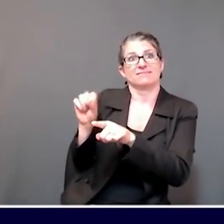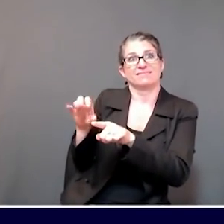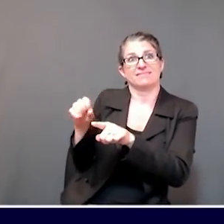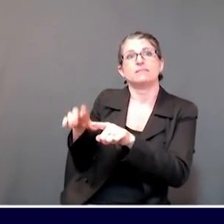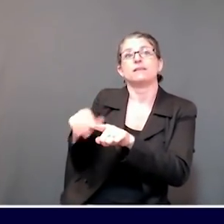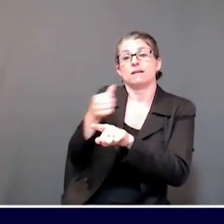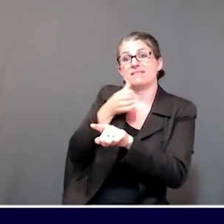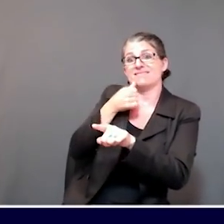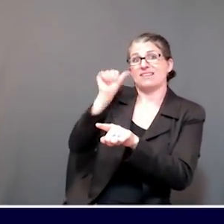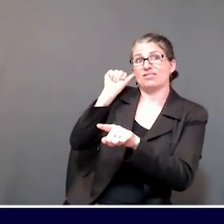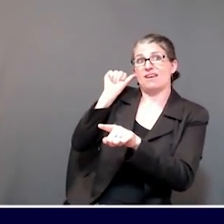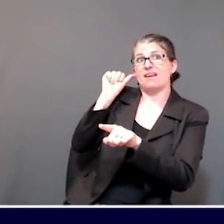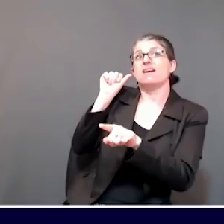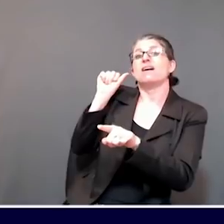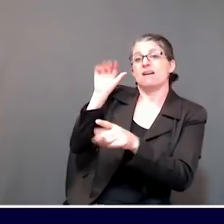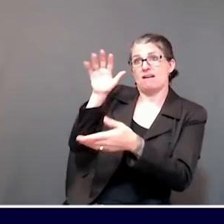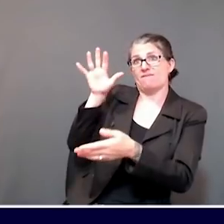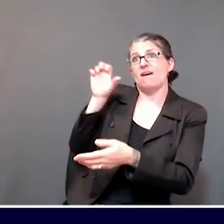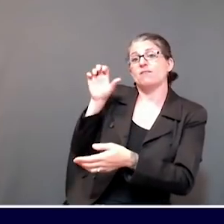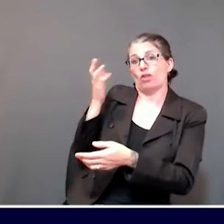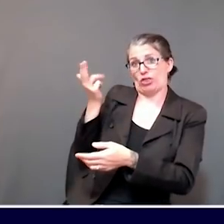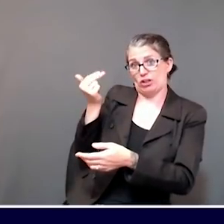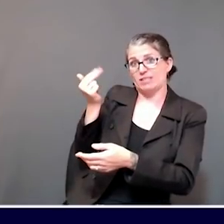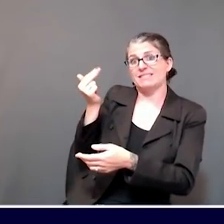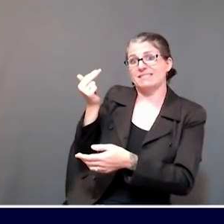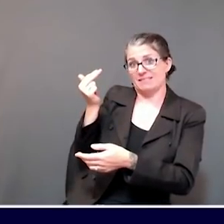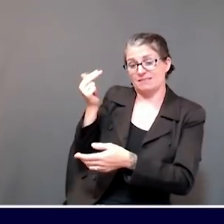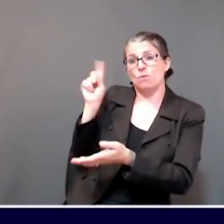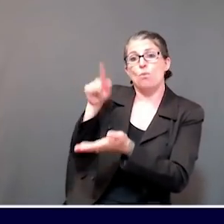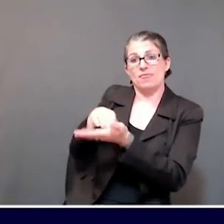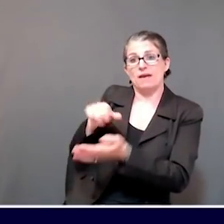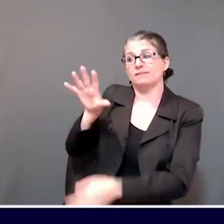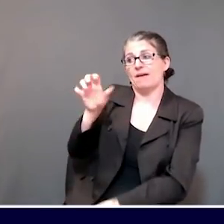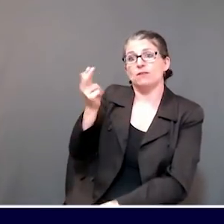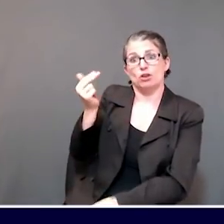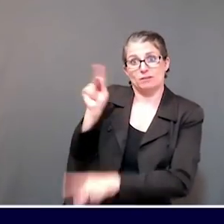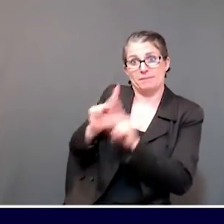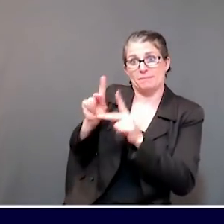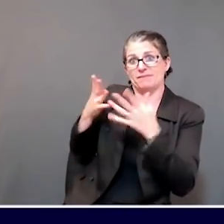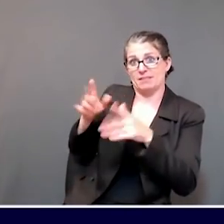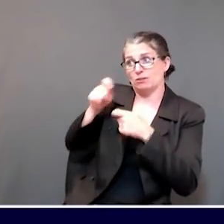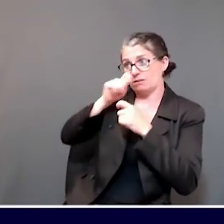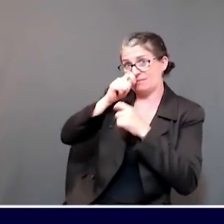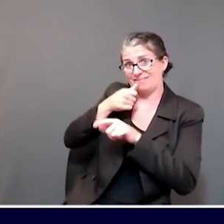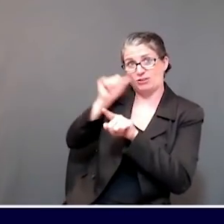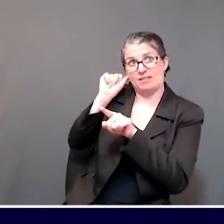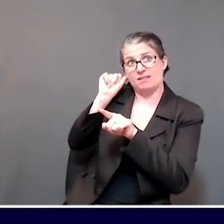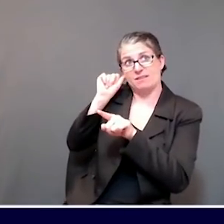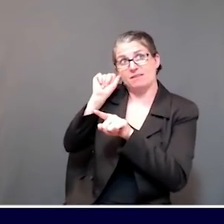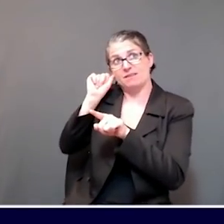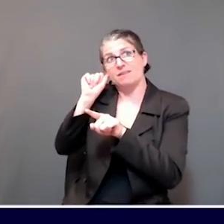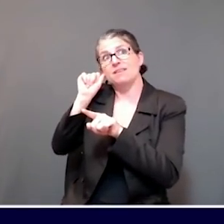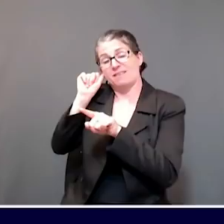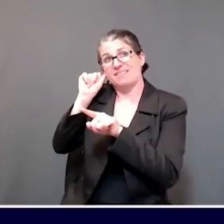1,513 PCR tests that were reported yesterday, the one-day point positivity rate